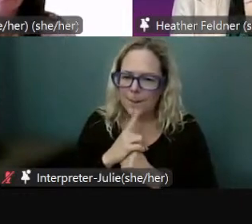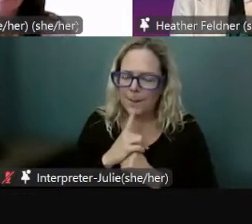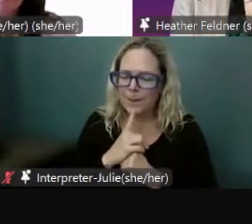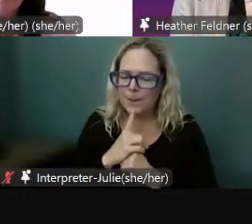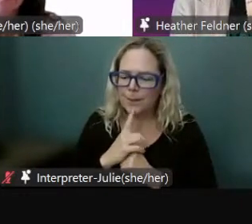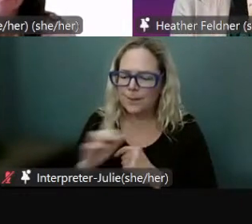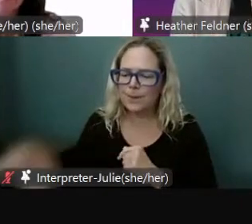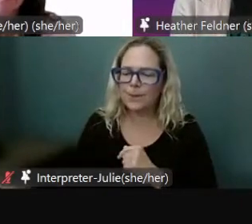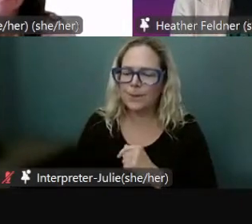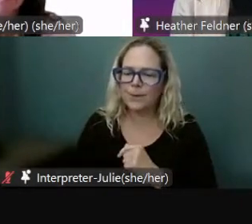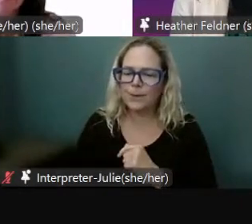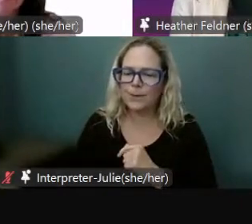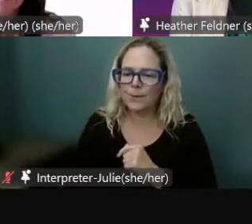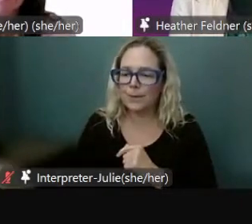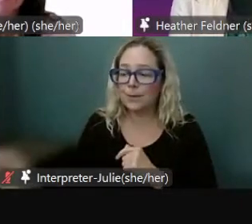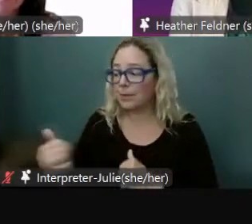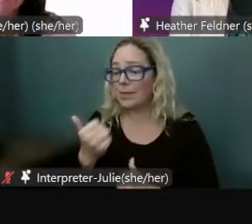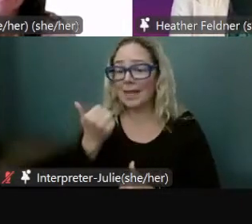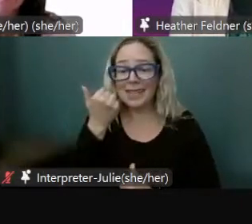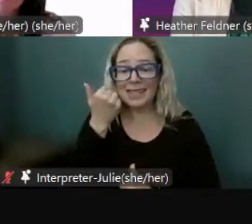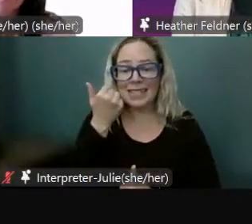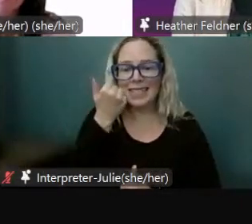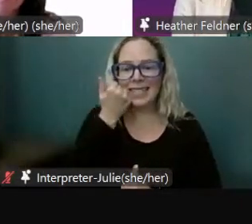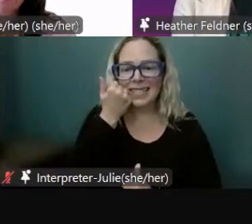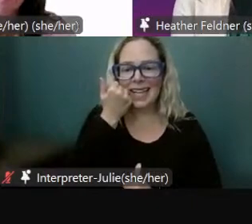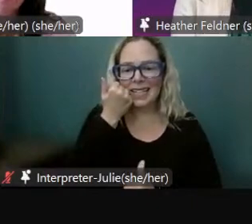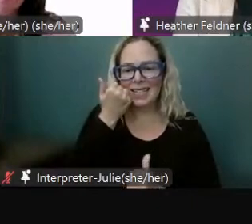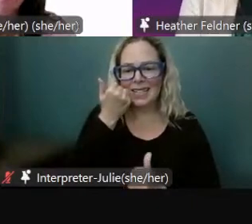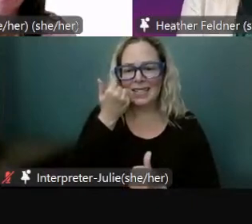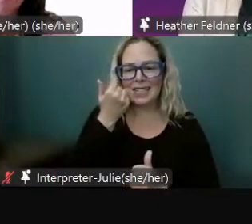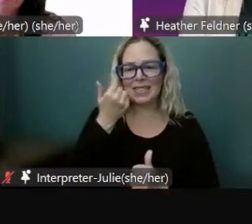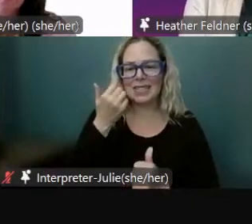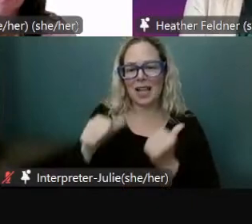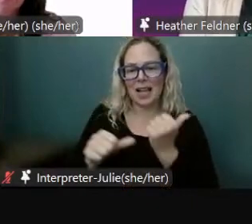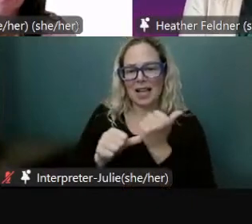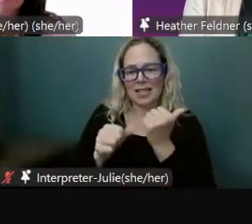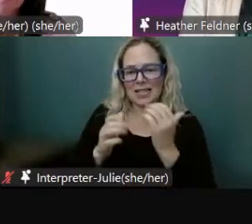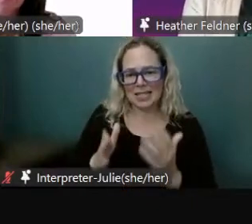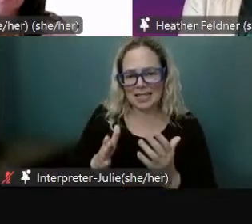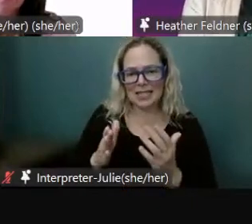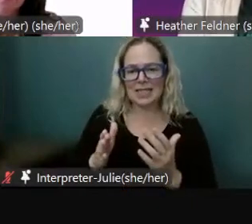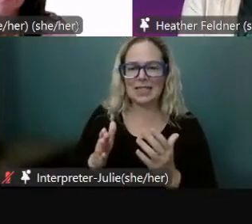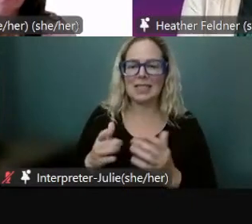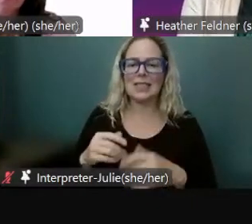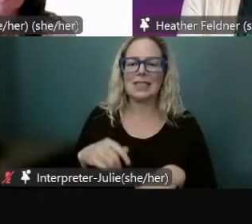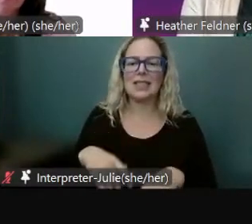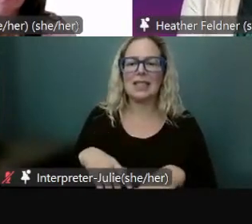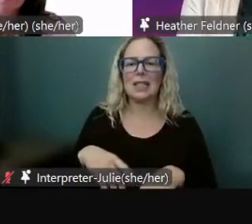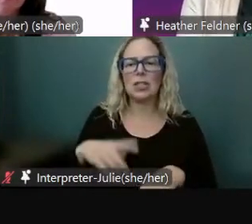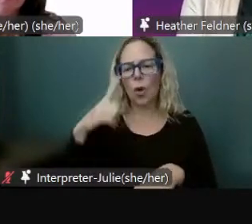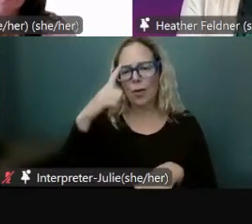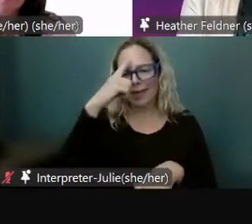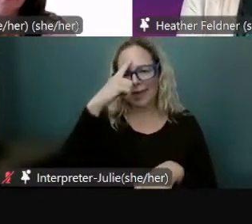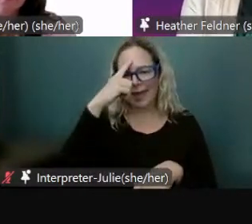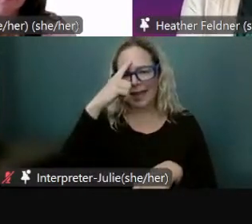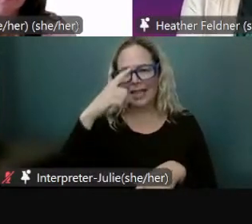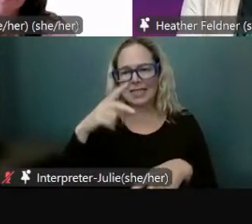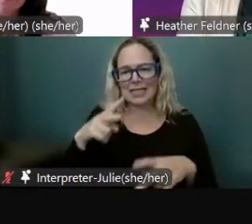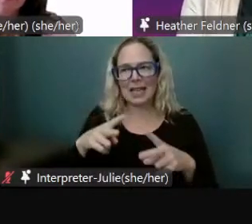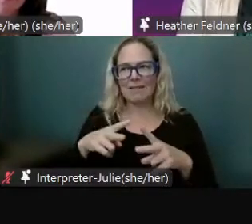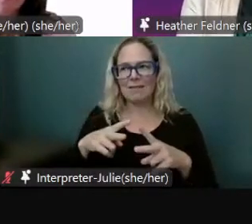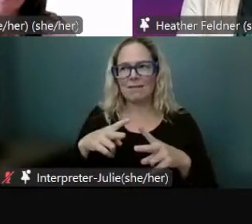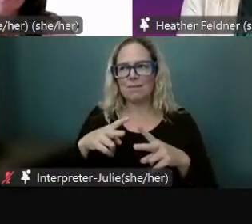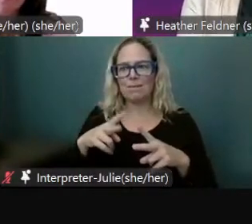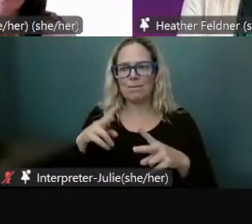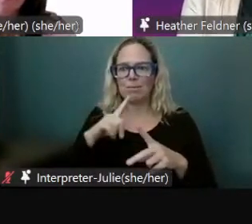And then, yeah, dental assistants under aides and assistants. So you can think of it as a very